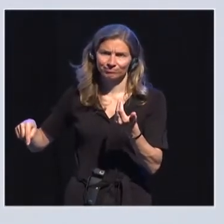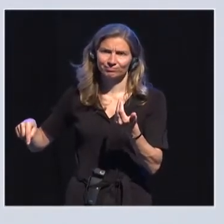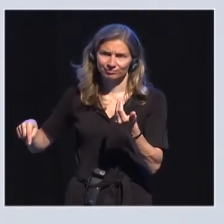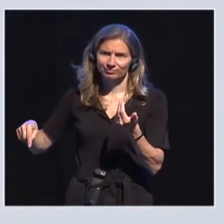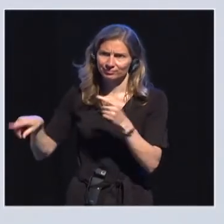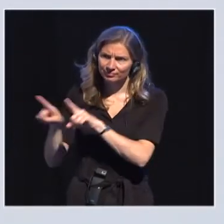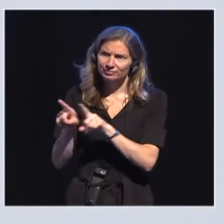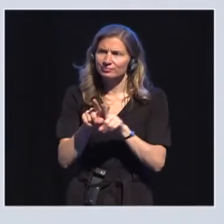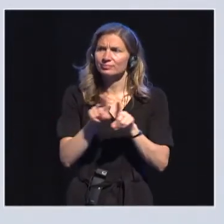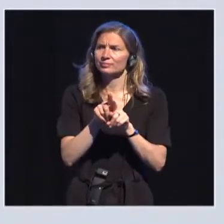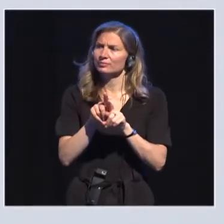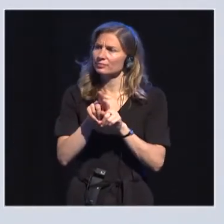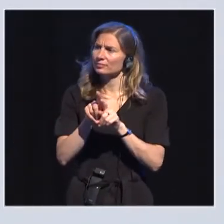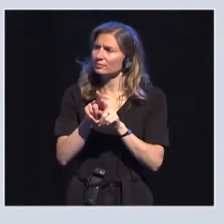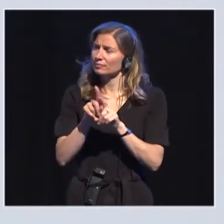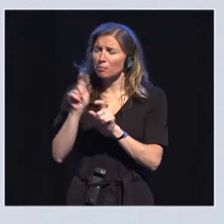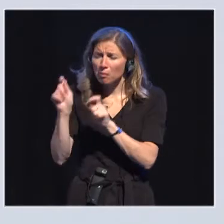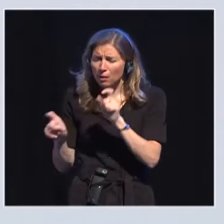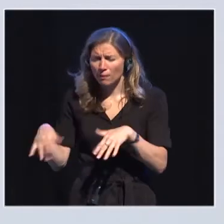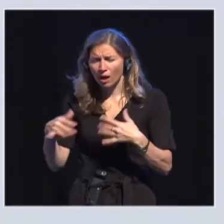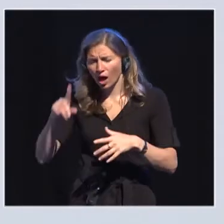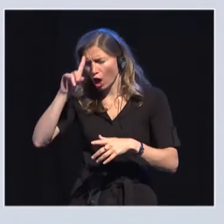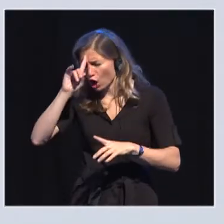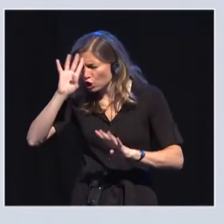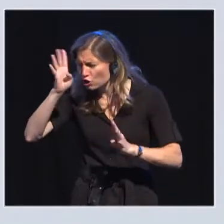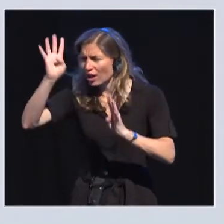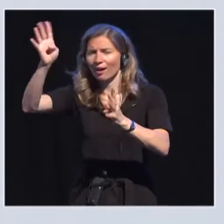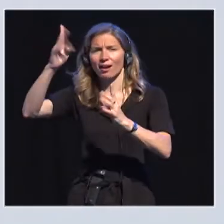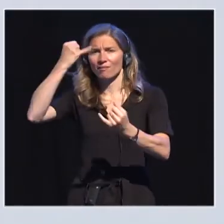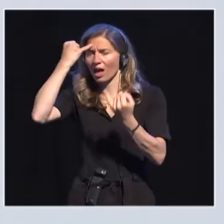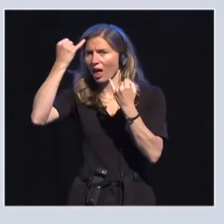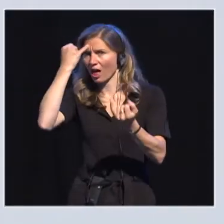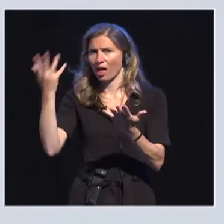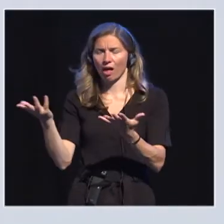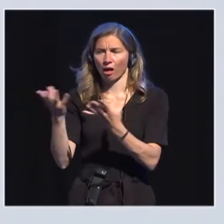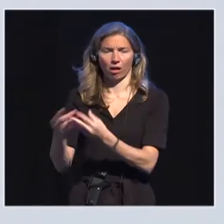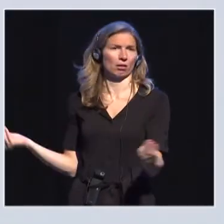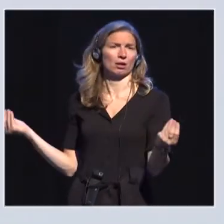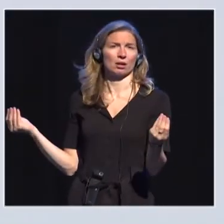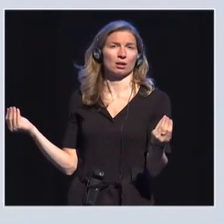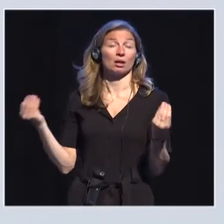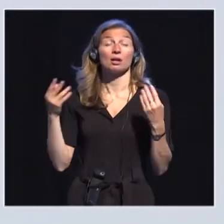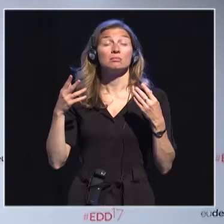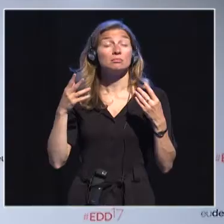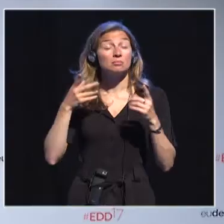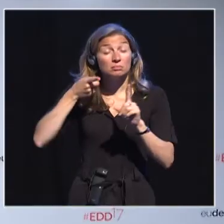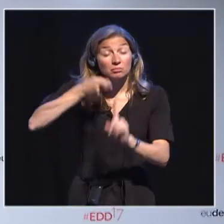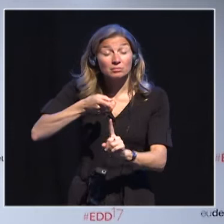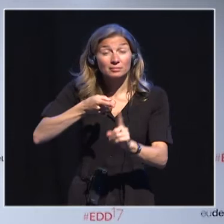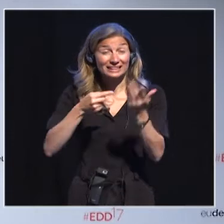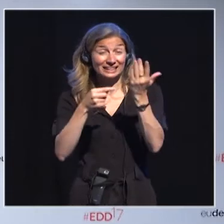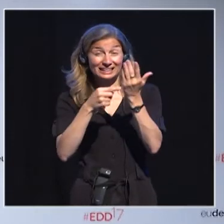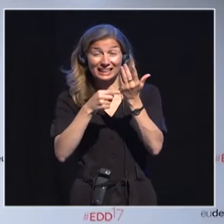with new creative ideas. If you look at the world today, a lot of the new solutions, especially in the tech field, from people